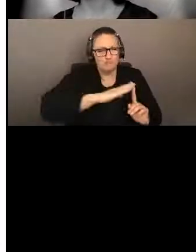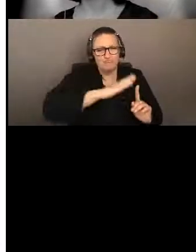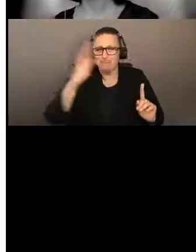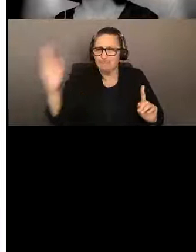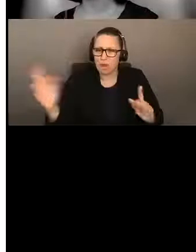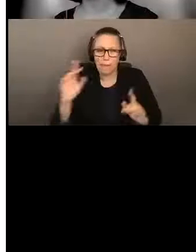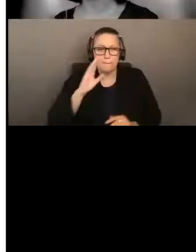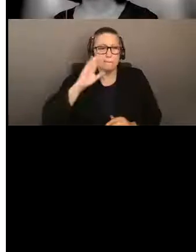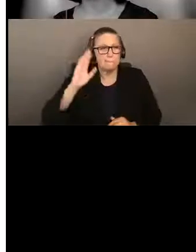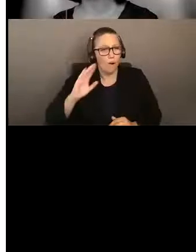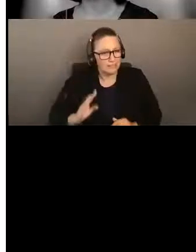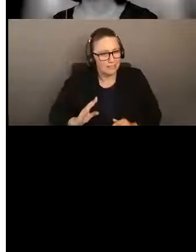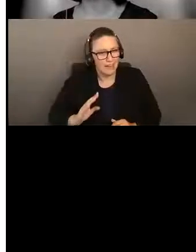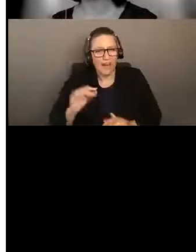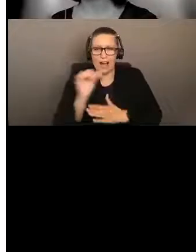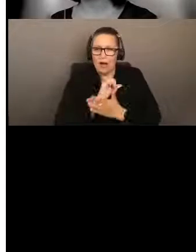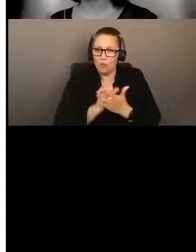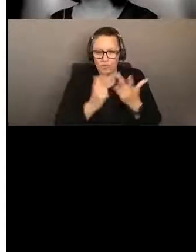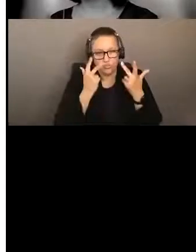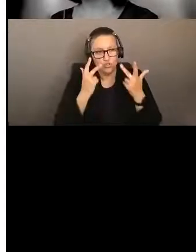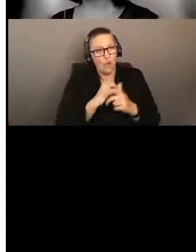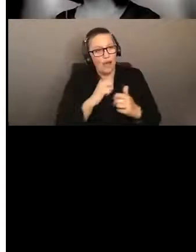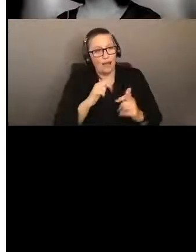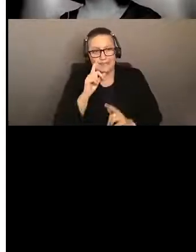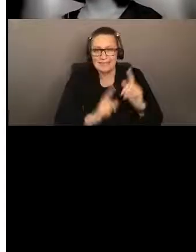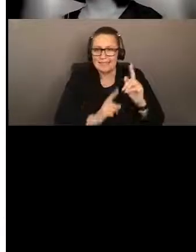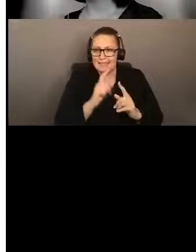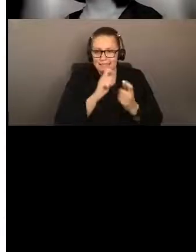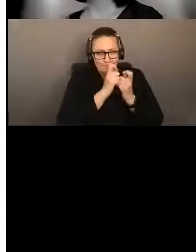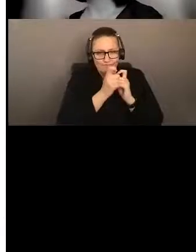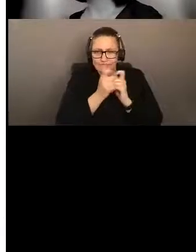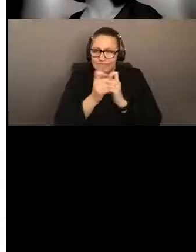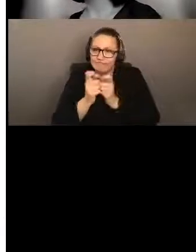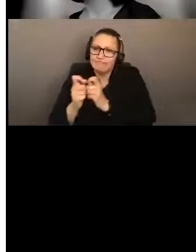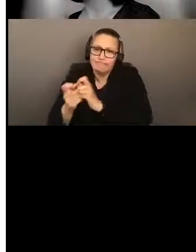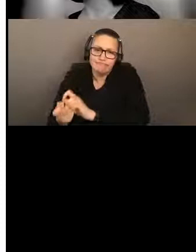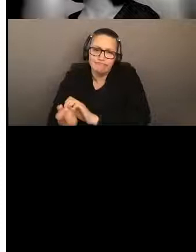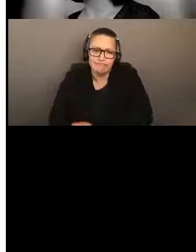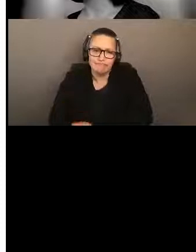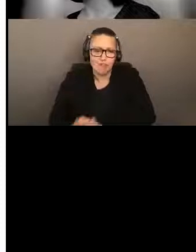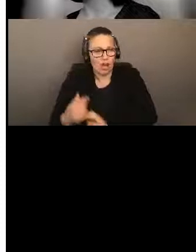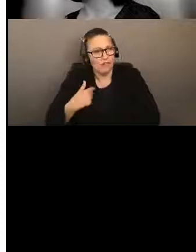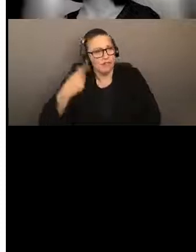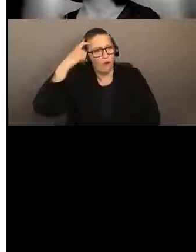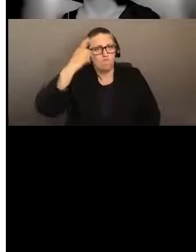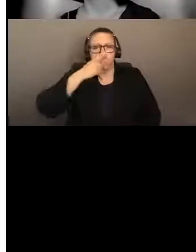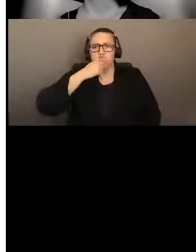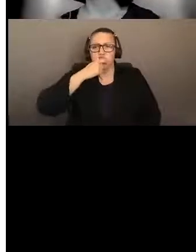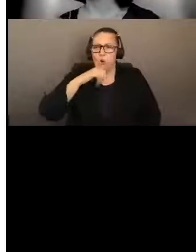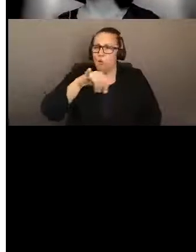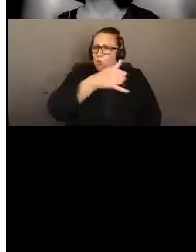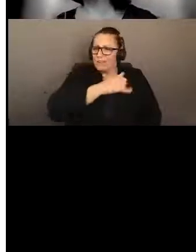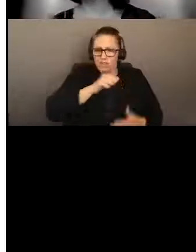artworks that chronicle our ever-evolving city. What interesting objects and artworks did we have in the collection that spoke to this, I asked